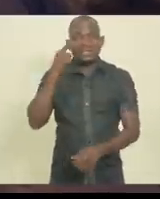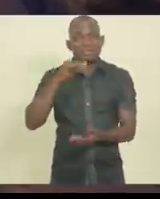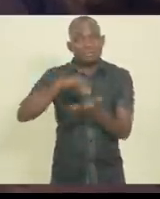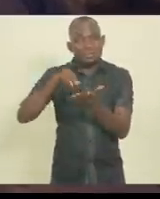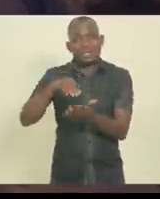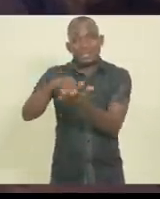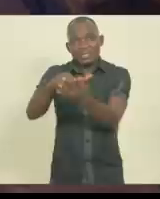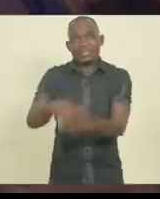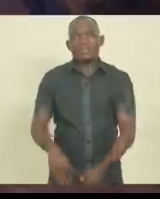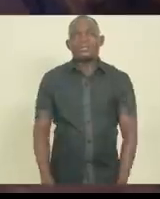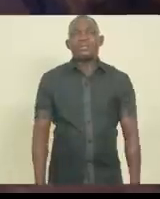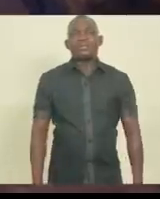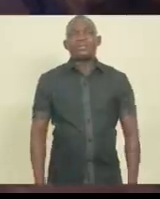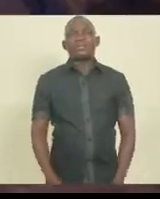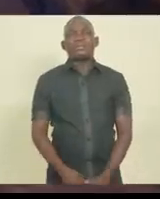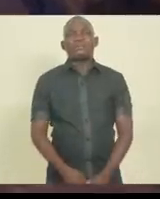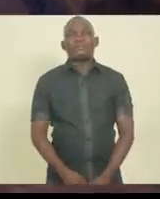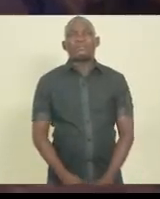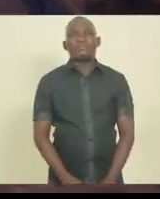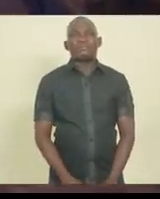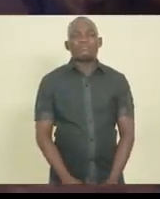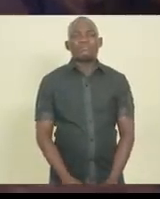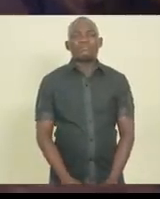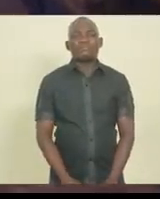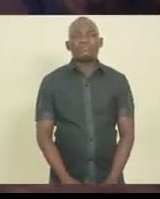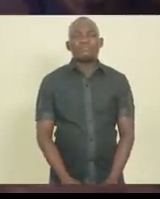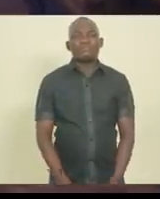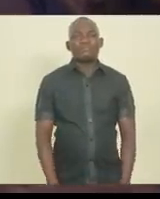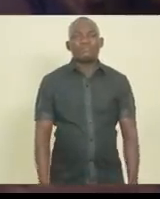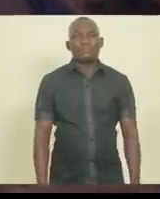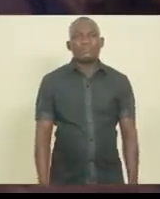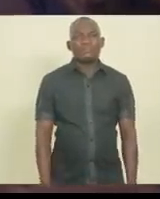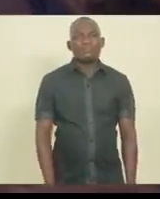Sorry, my car is in, so I have to go now.